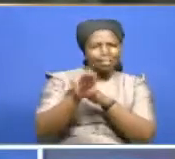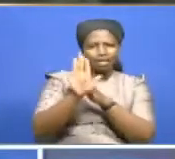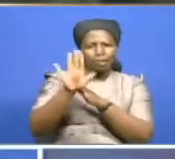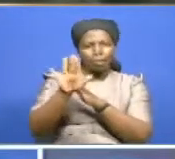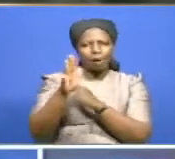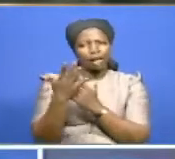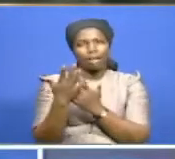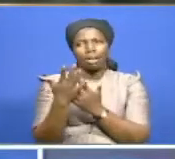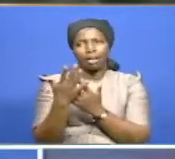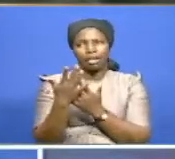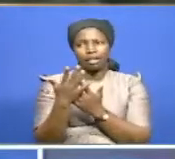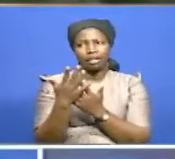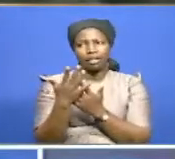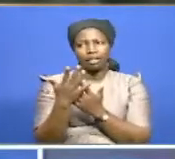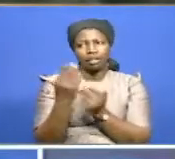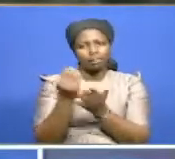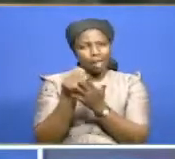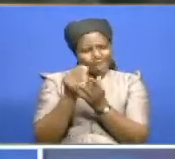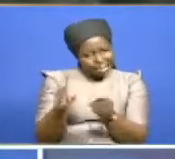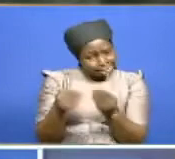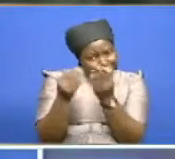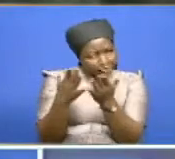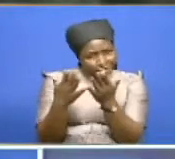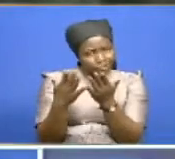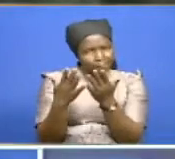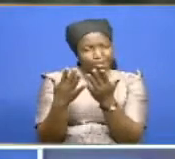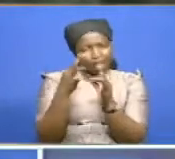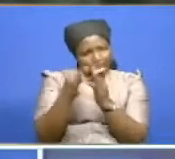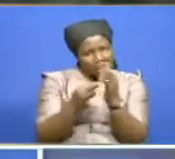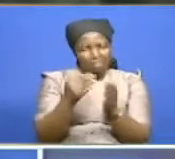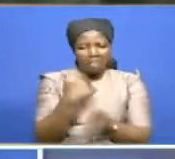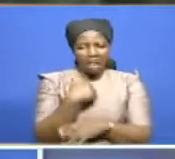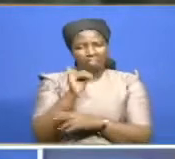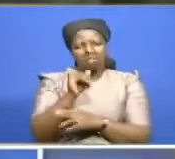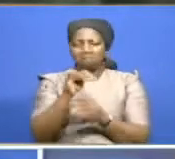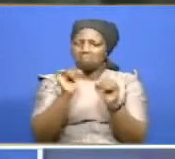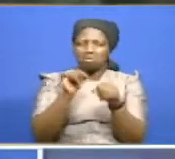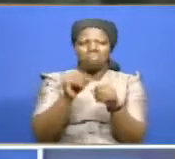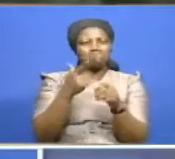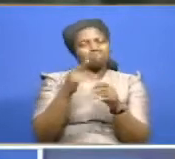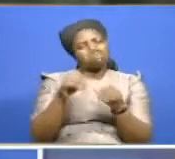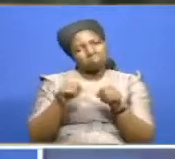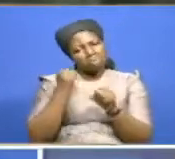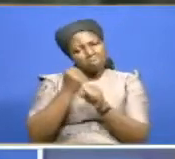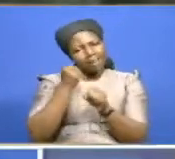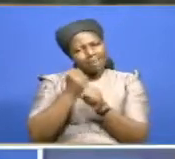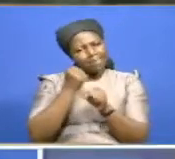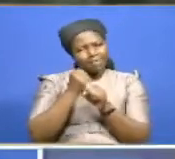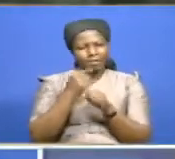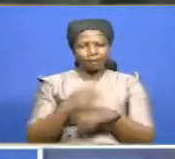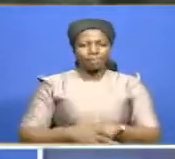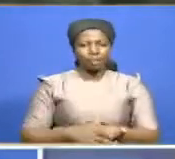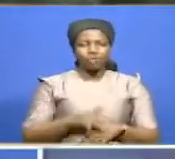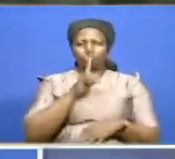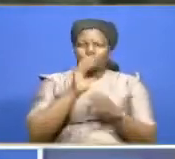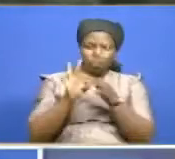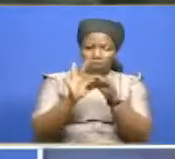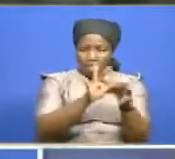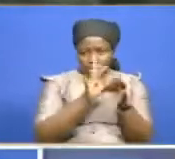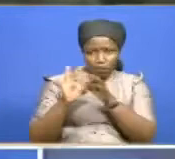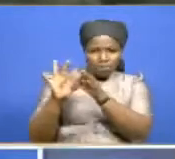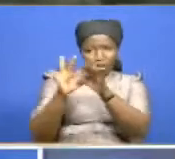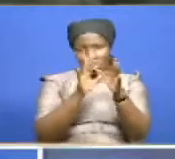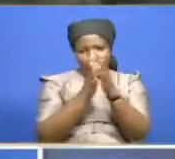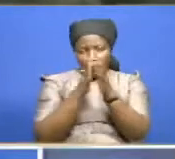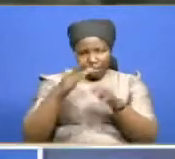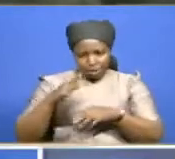them, you know, is available to them. So collaborative, investigative, and in-depth journalism, as proposed by